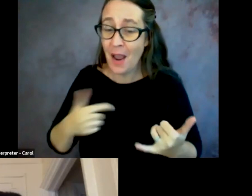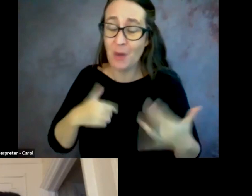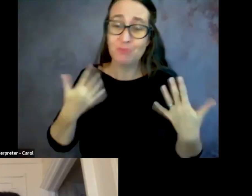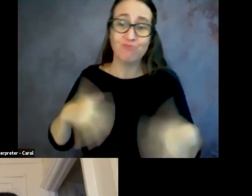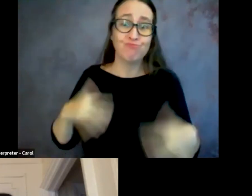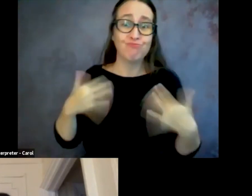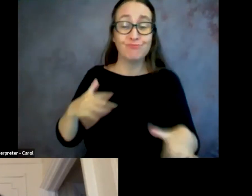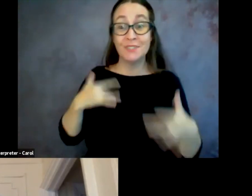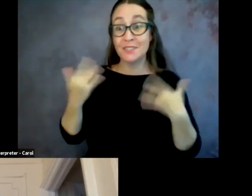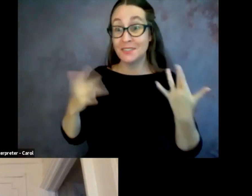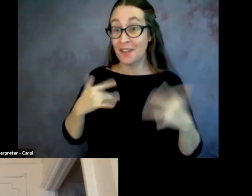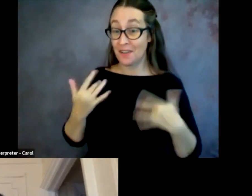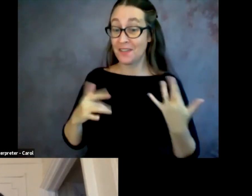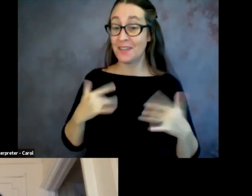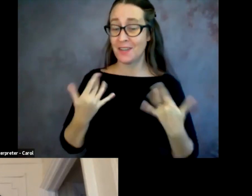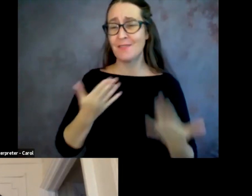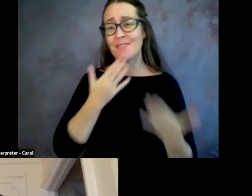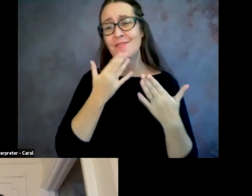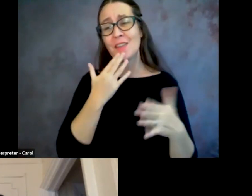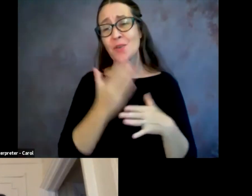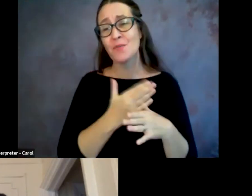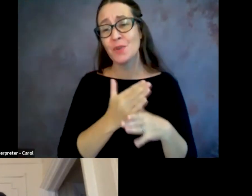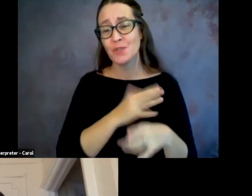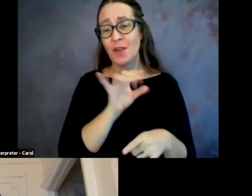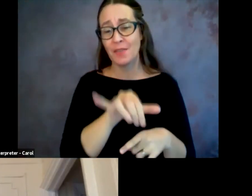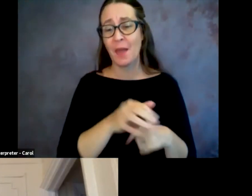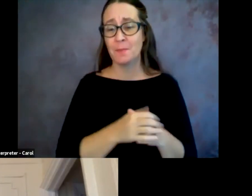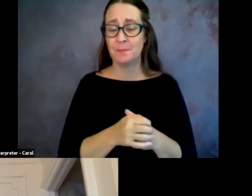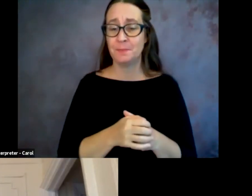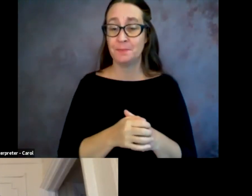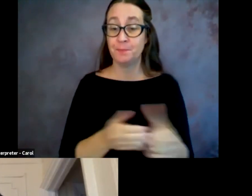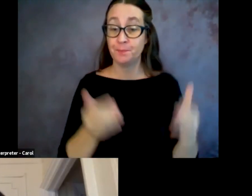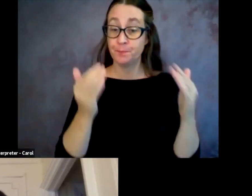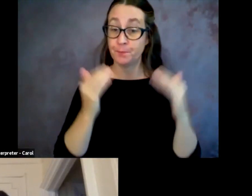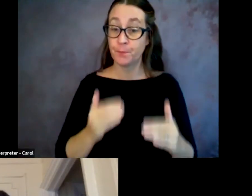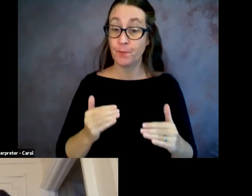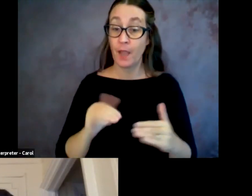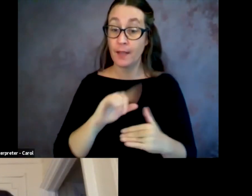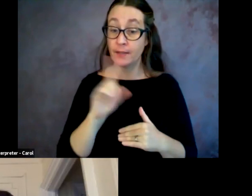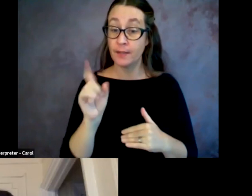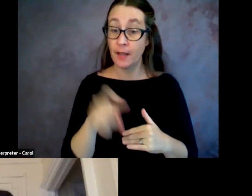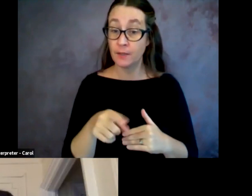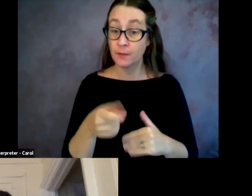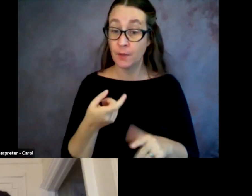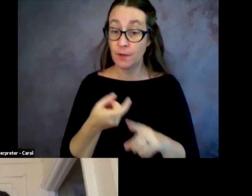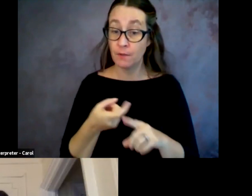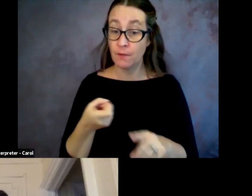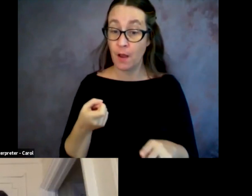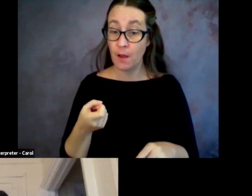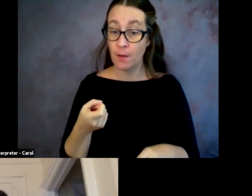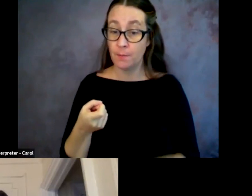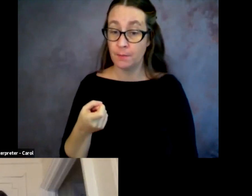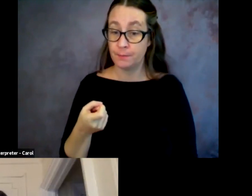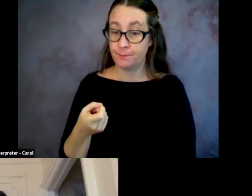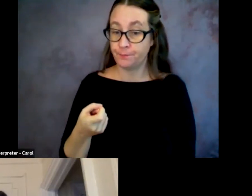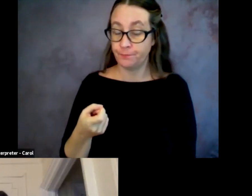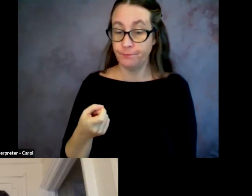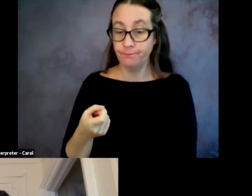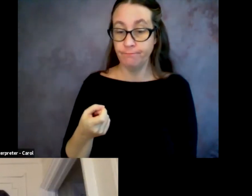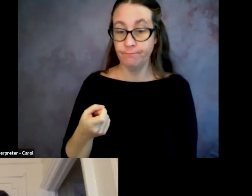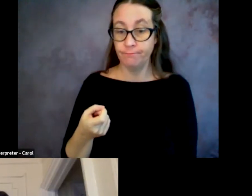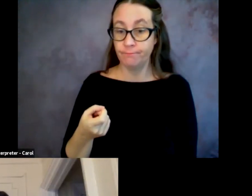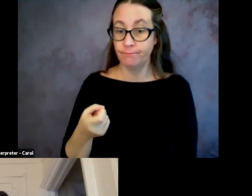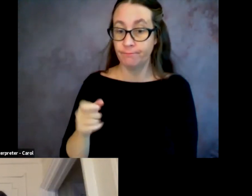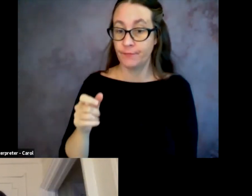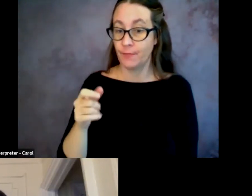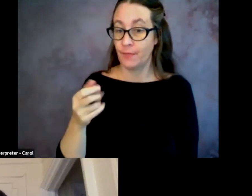so excited. So thank you for sharing that with us. So our next question is from Katarina, and she asked,